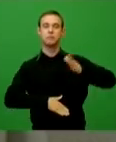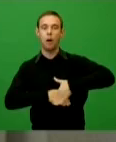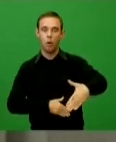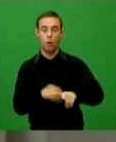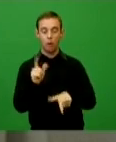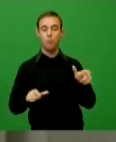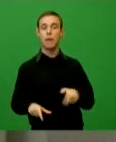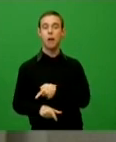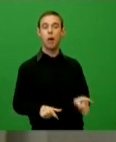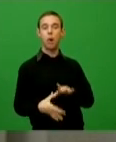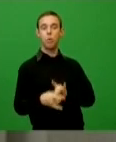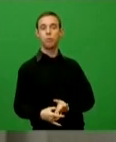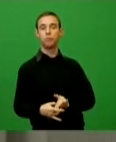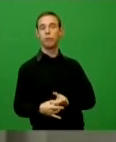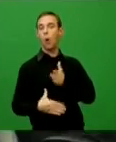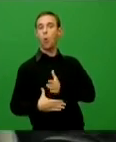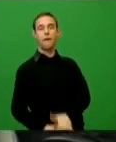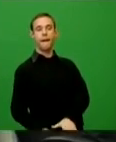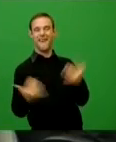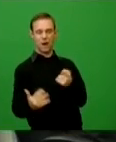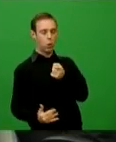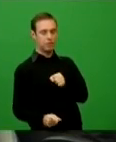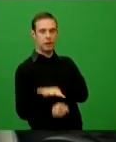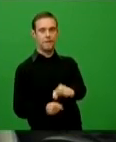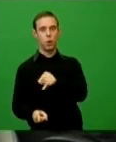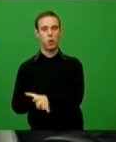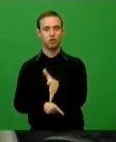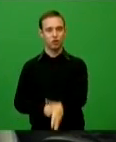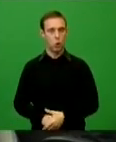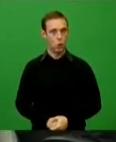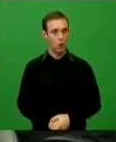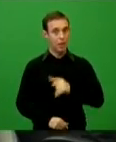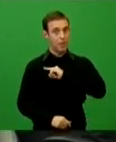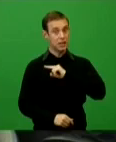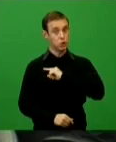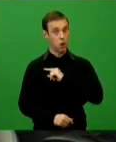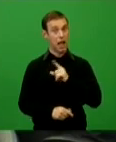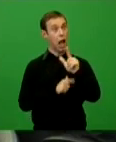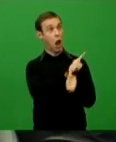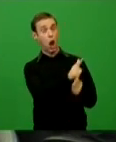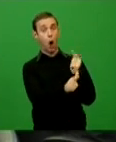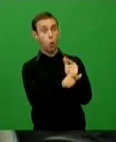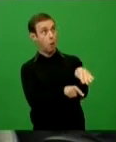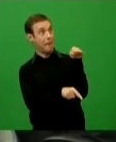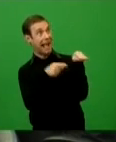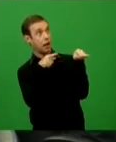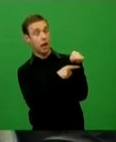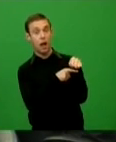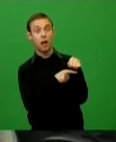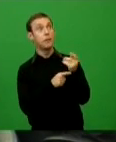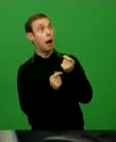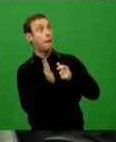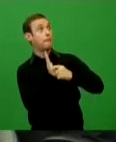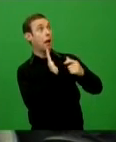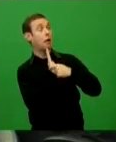on consumption expenditure. In addition, credit extension by banks to the private sector continues